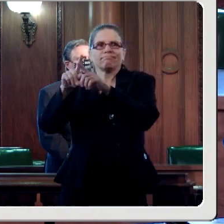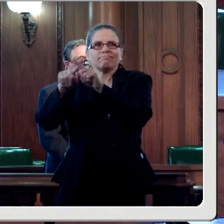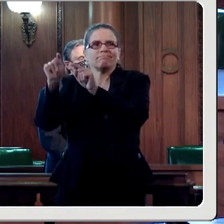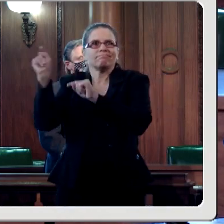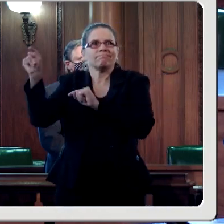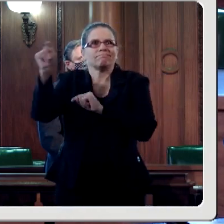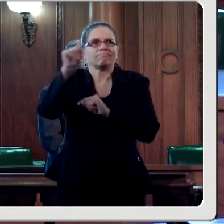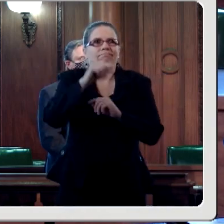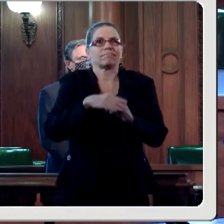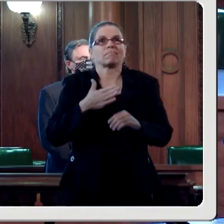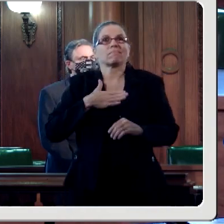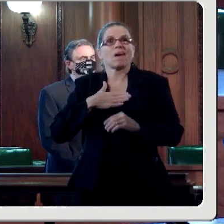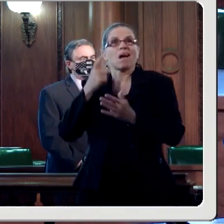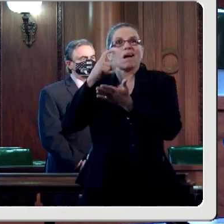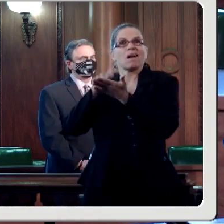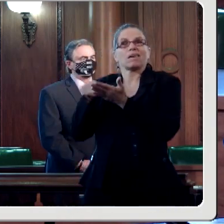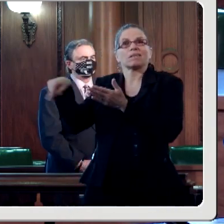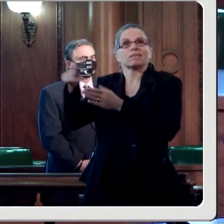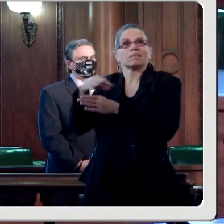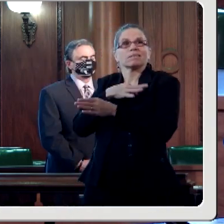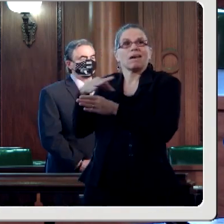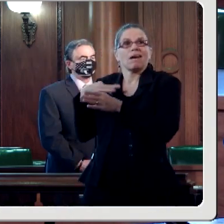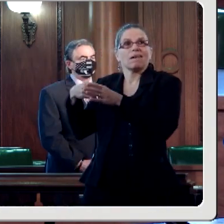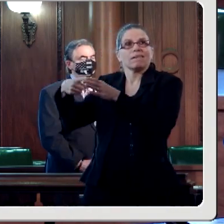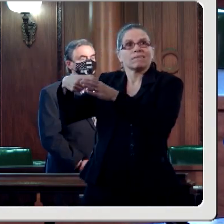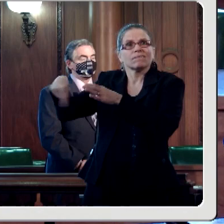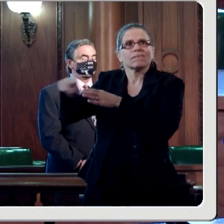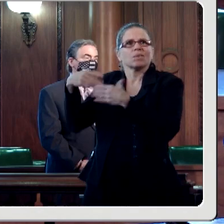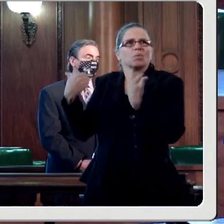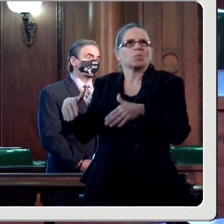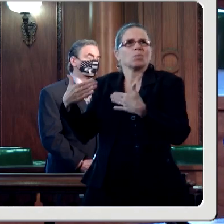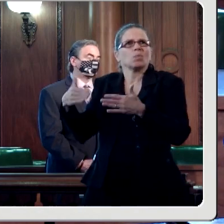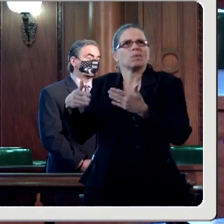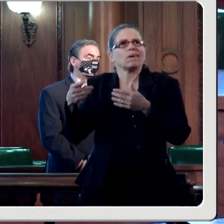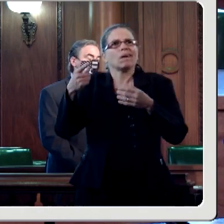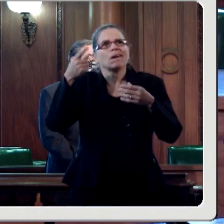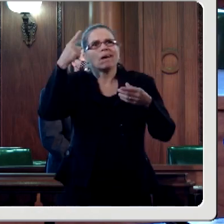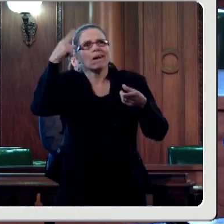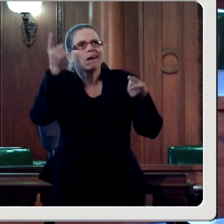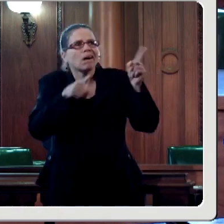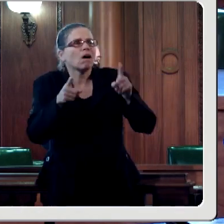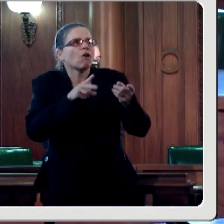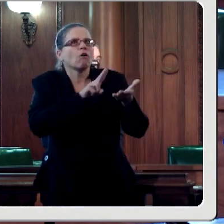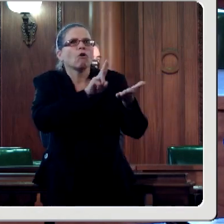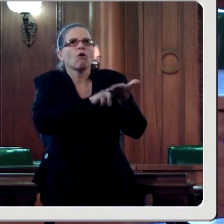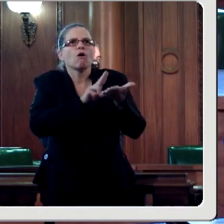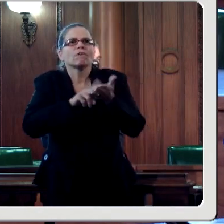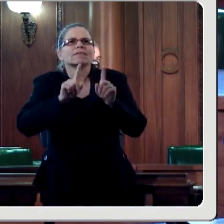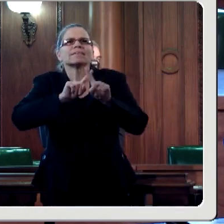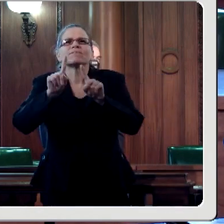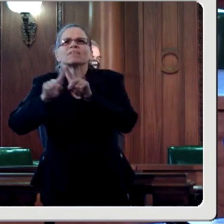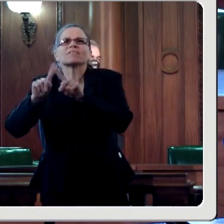at our procurement office. They've done a great job moving all these projects forward during the pandemic. And yesterday we lost power at